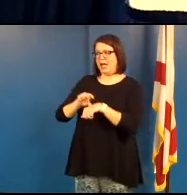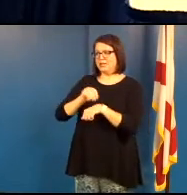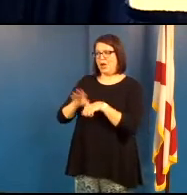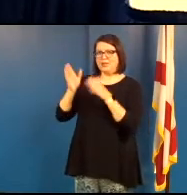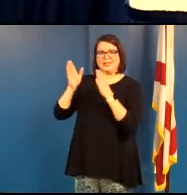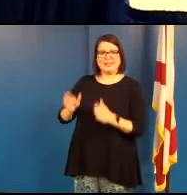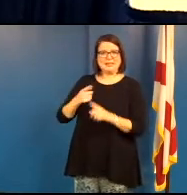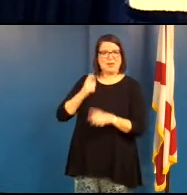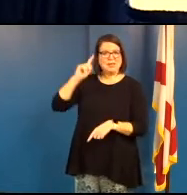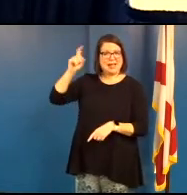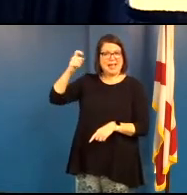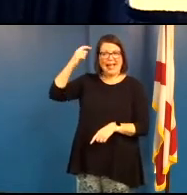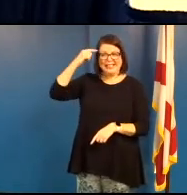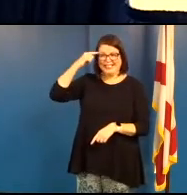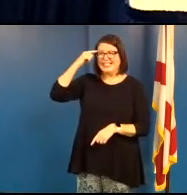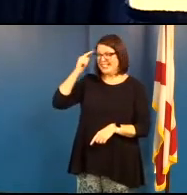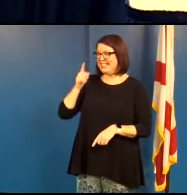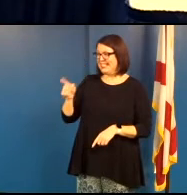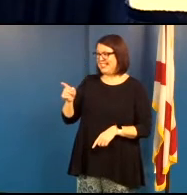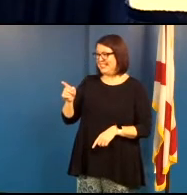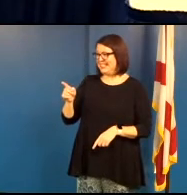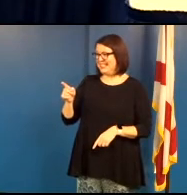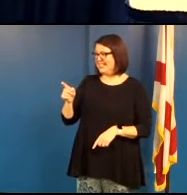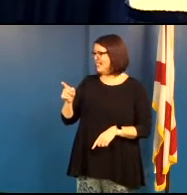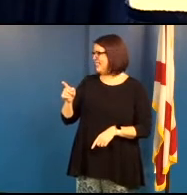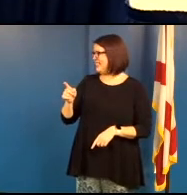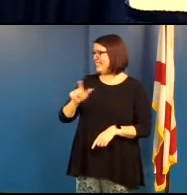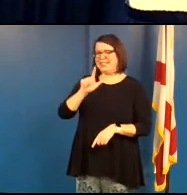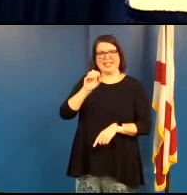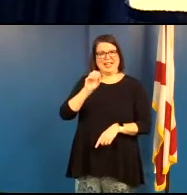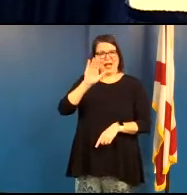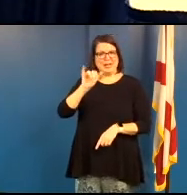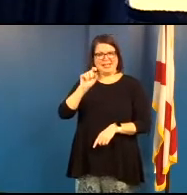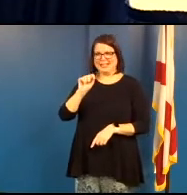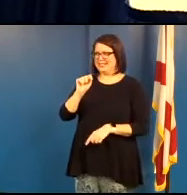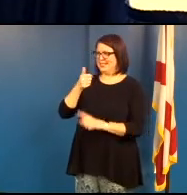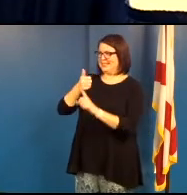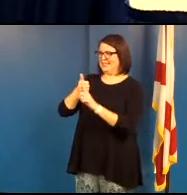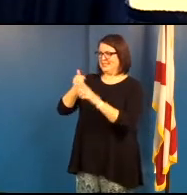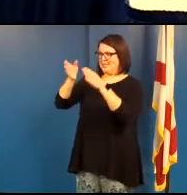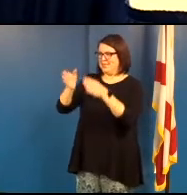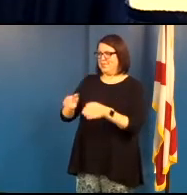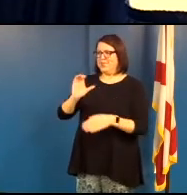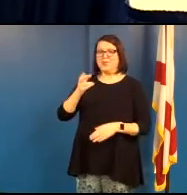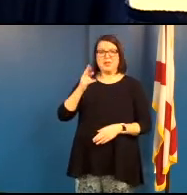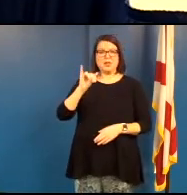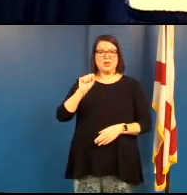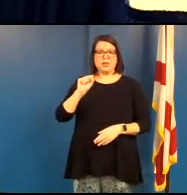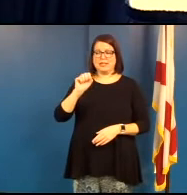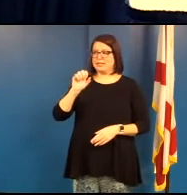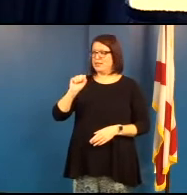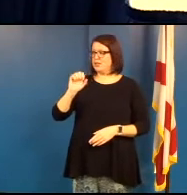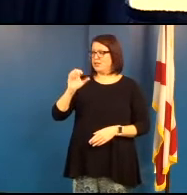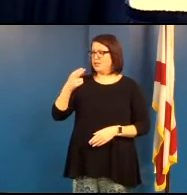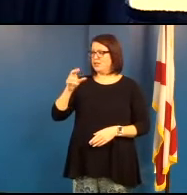week for them. And so we appreciate them taking some time this morning. So welcome.